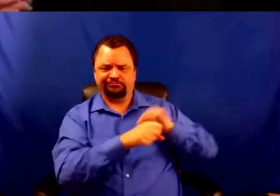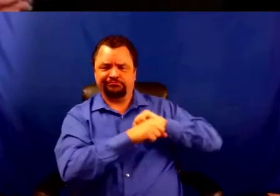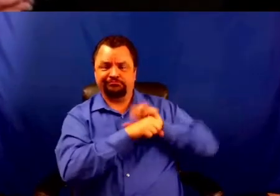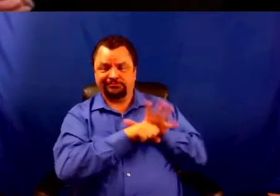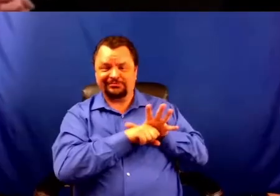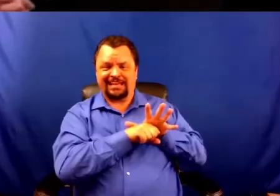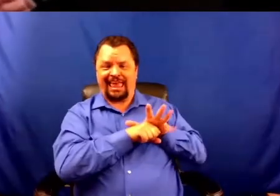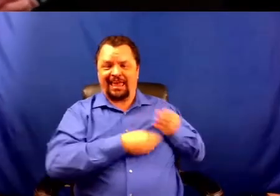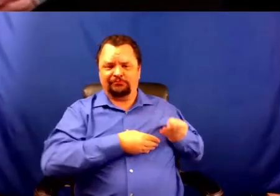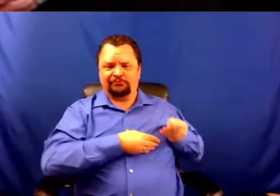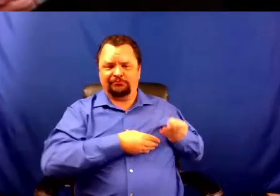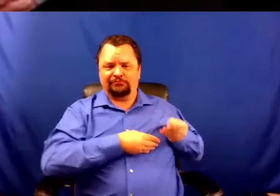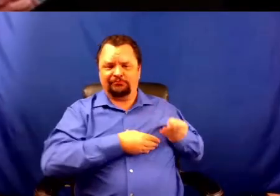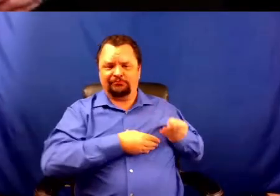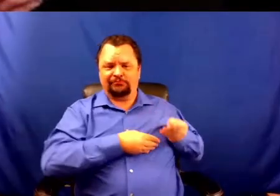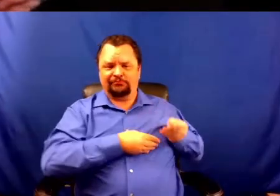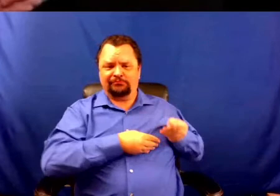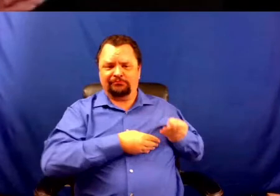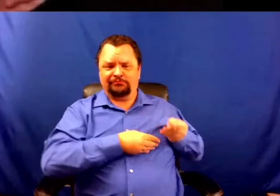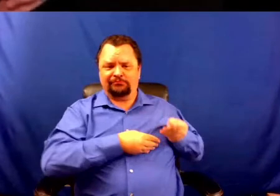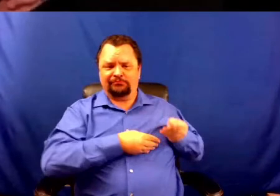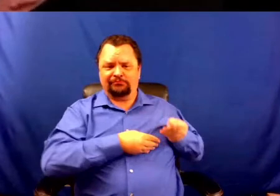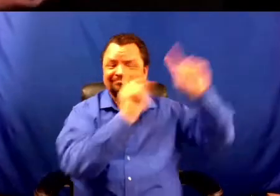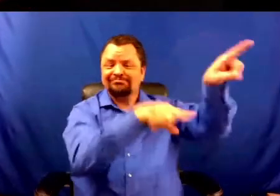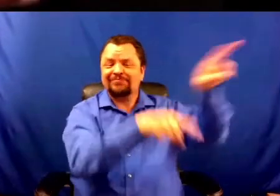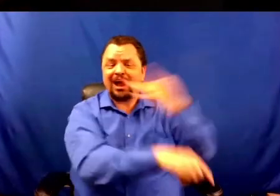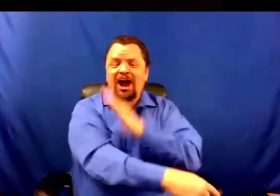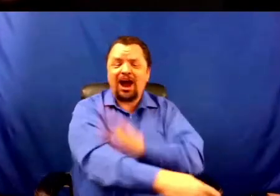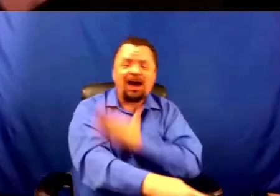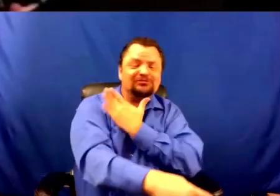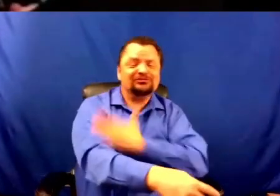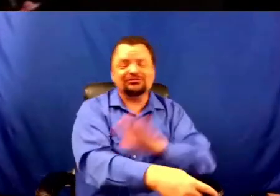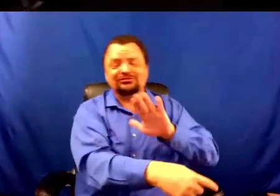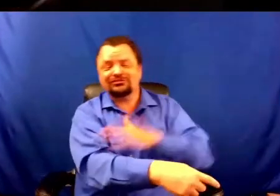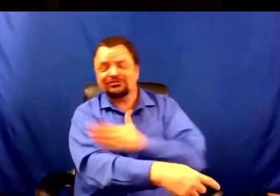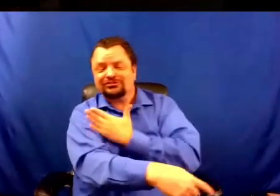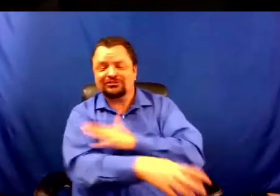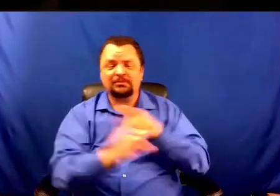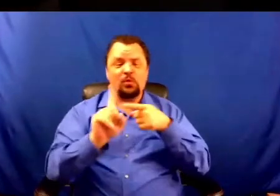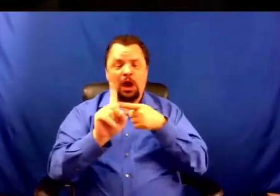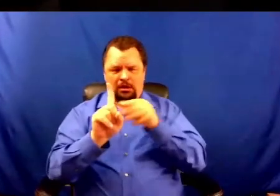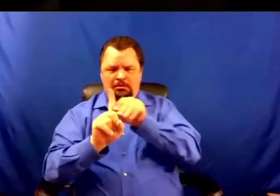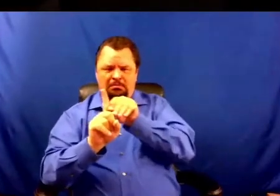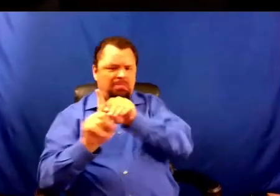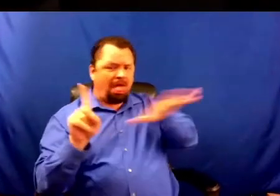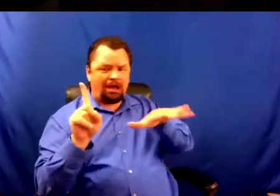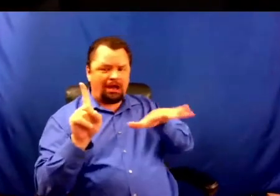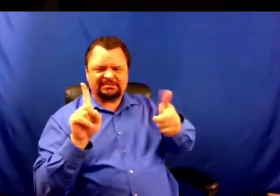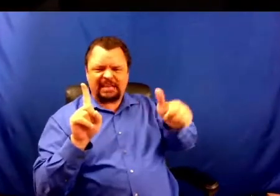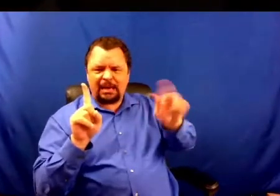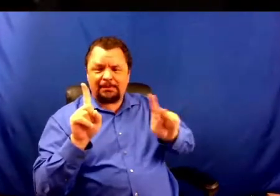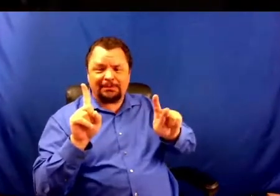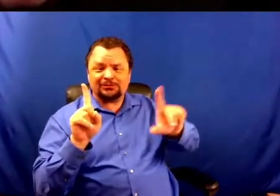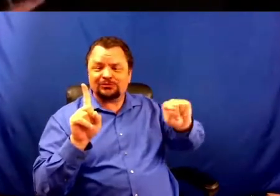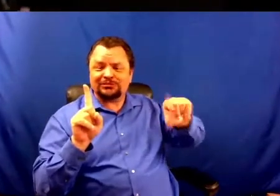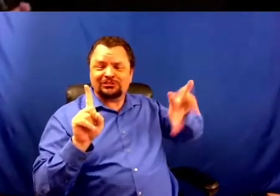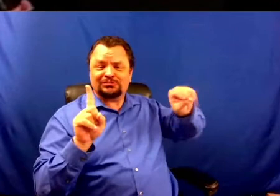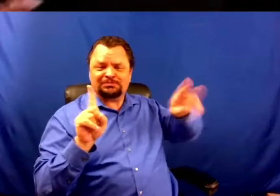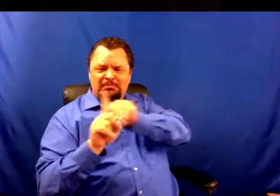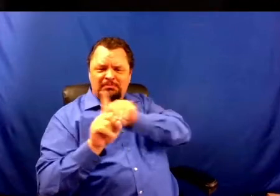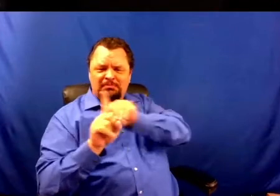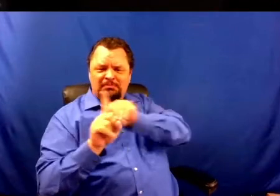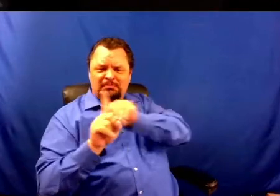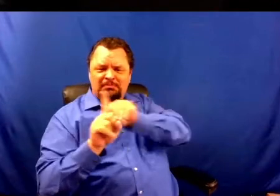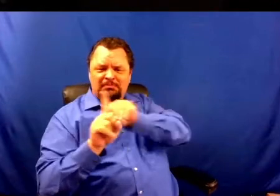COVID and expose you. You interact with enough of them, go to a concert, you may be exposed to 10, 20,